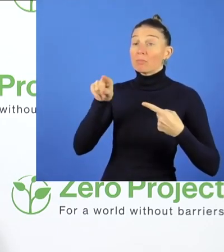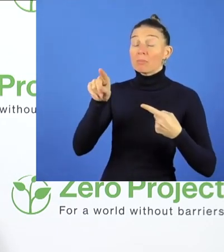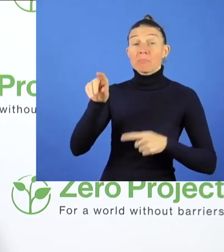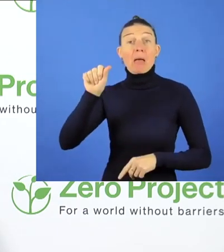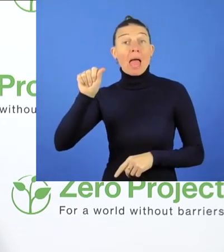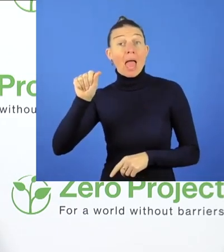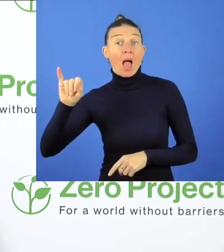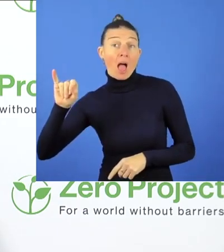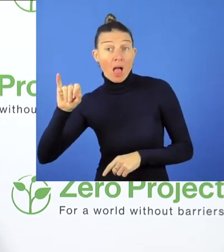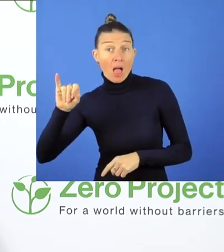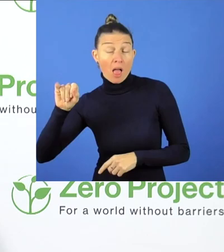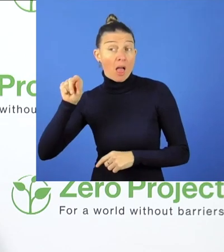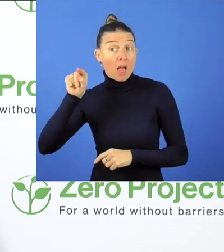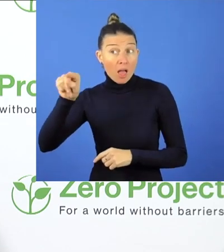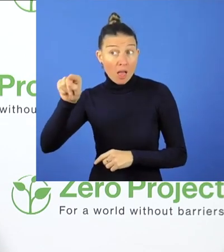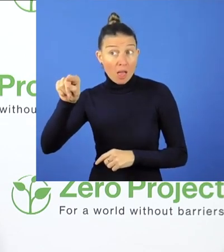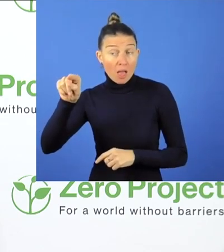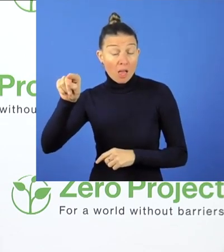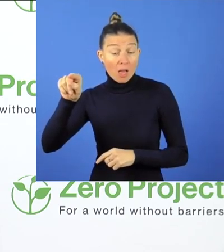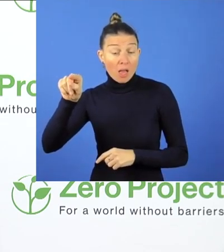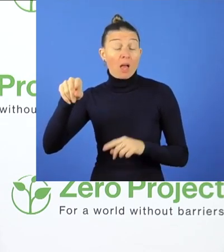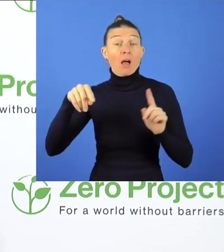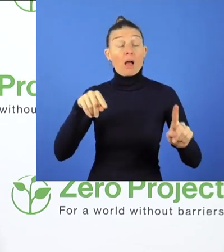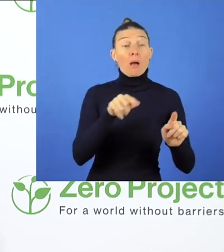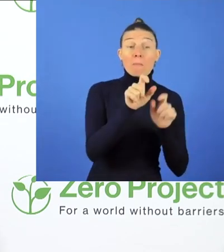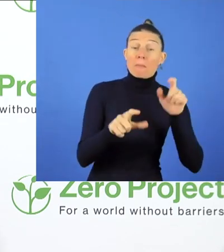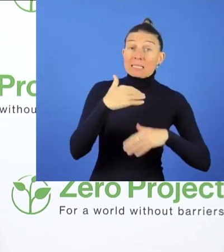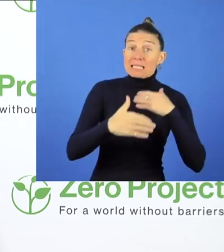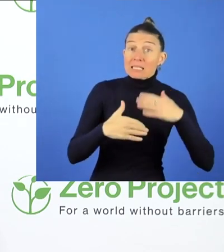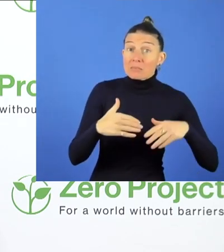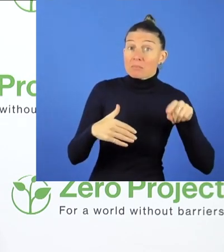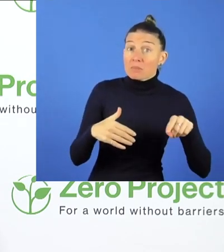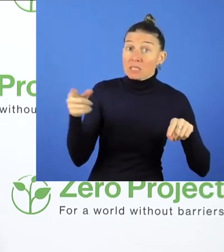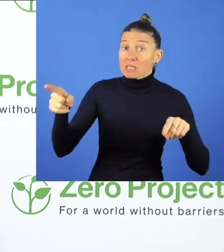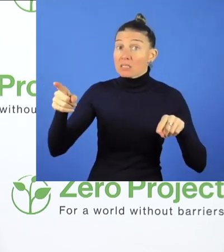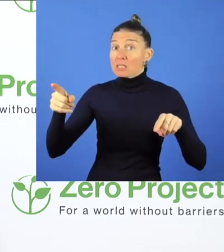on keeping gamers with disabilities to take over some operations?